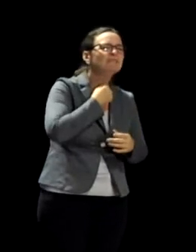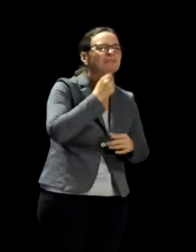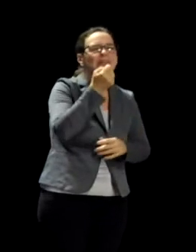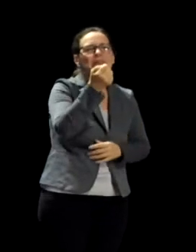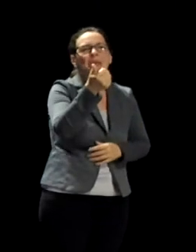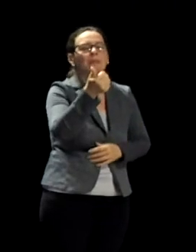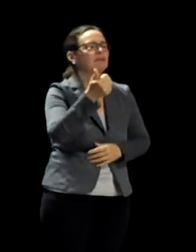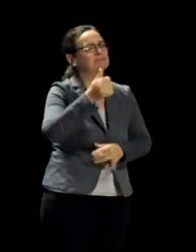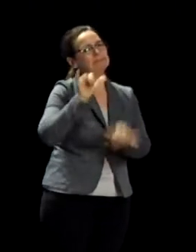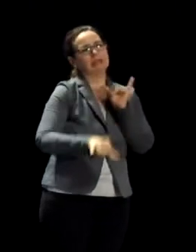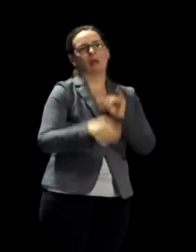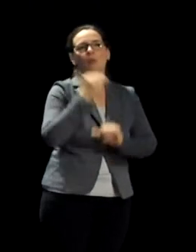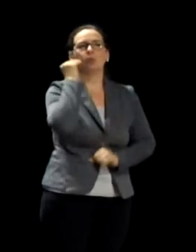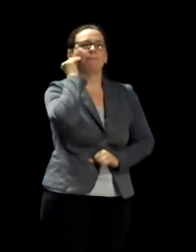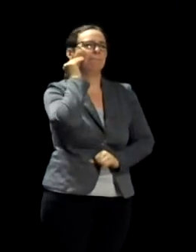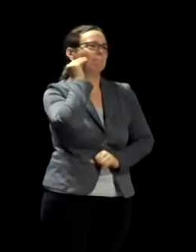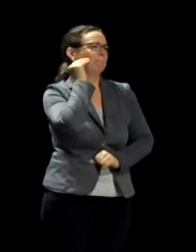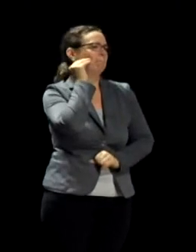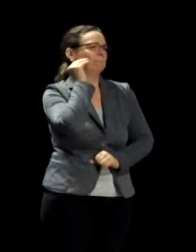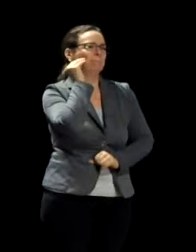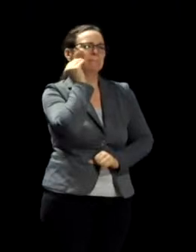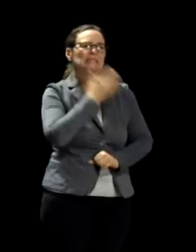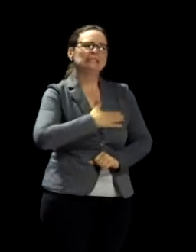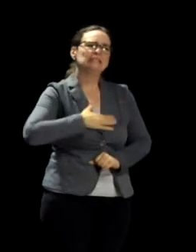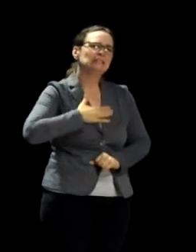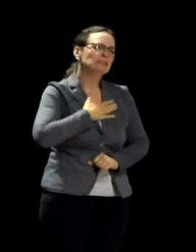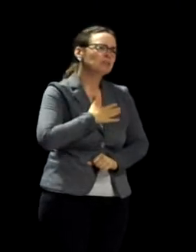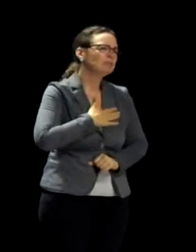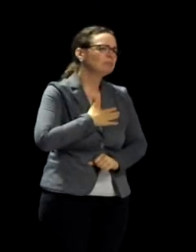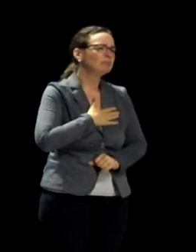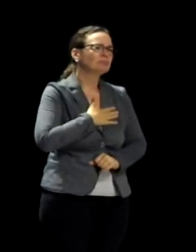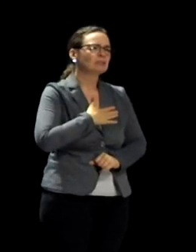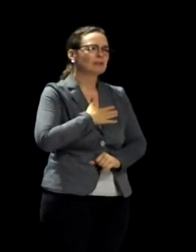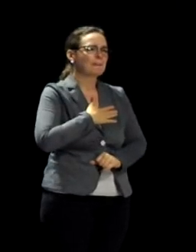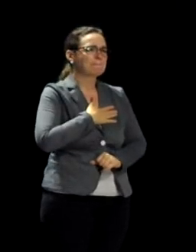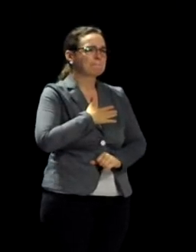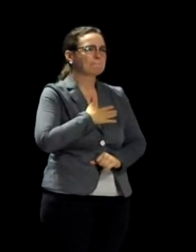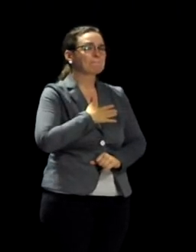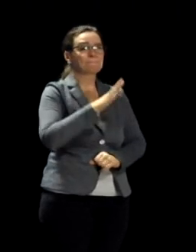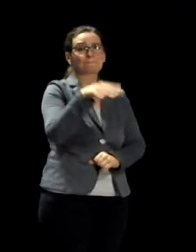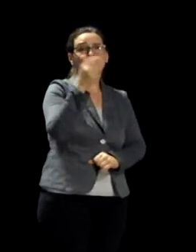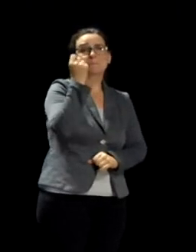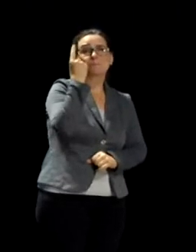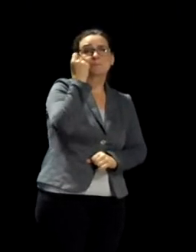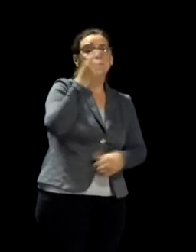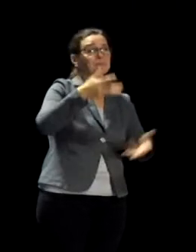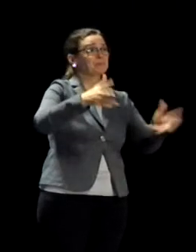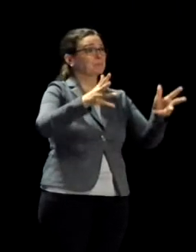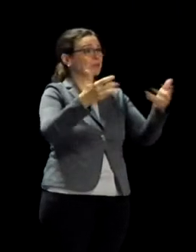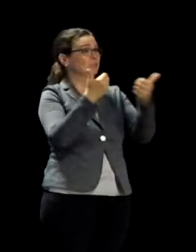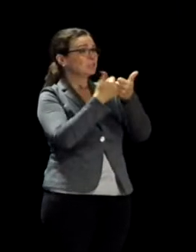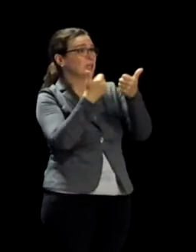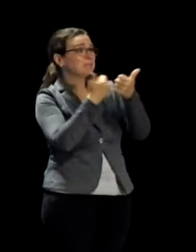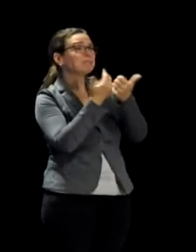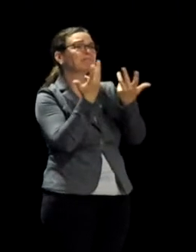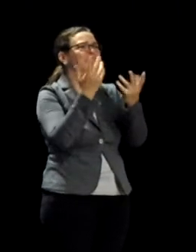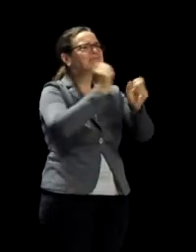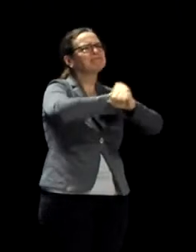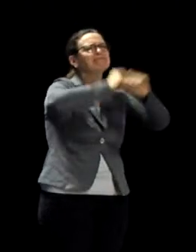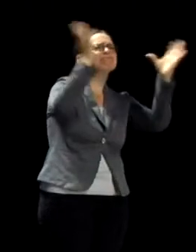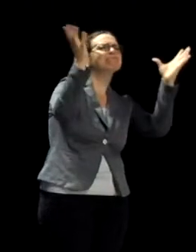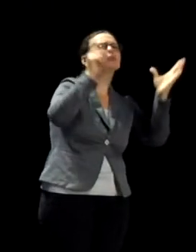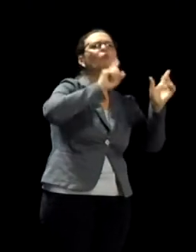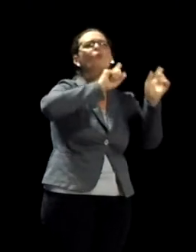have unforced errors. If you think about a basketball game, we're inbounding the ball and we're throwing it out of bounds right away